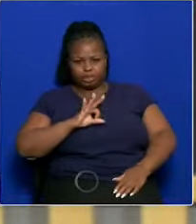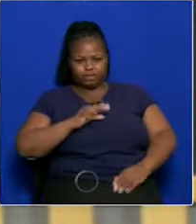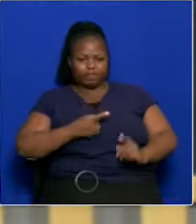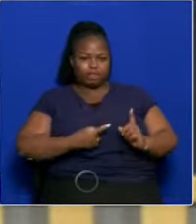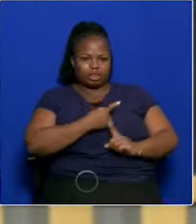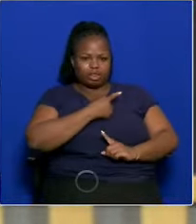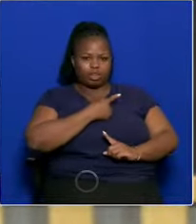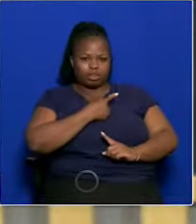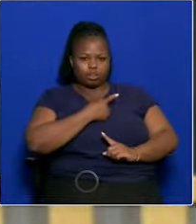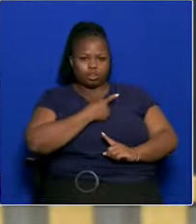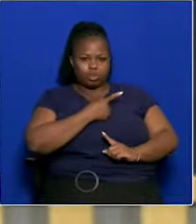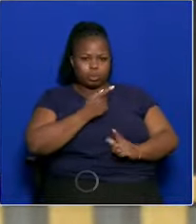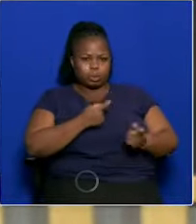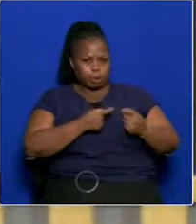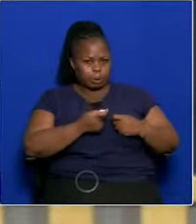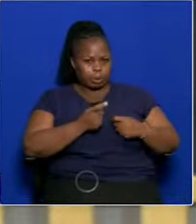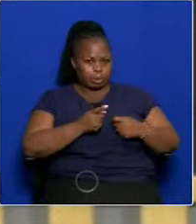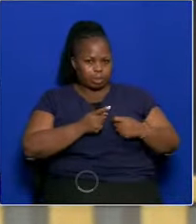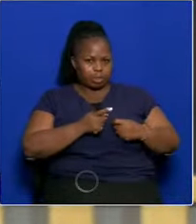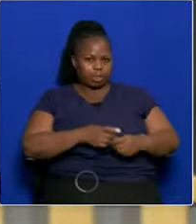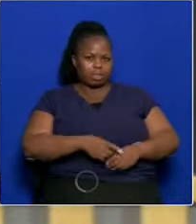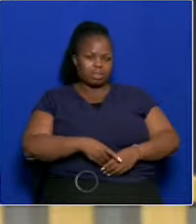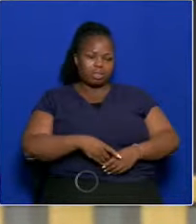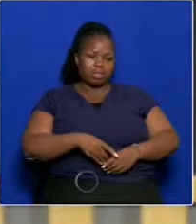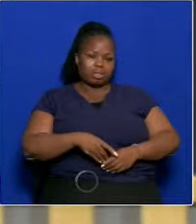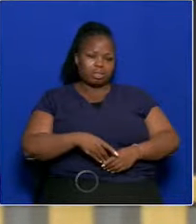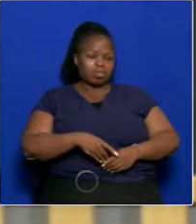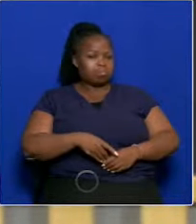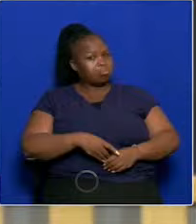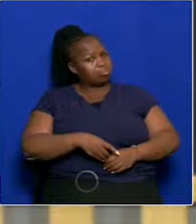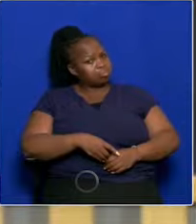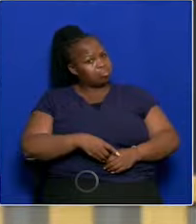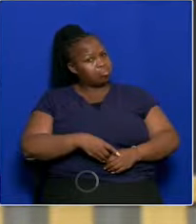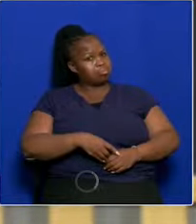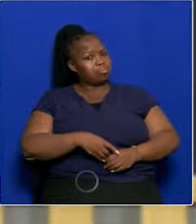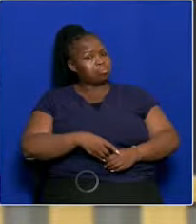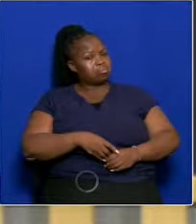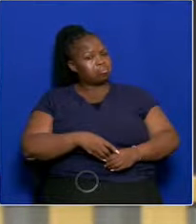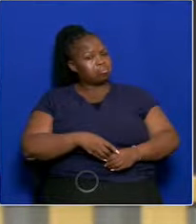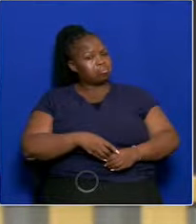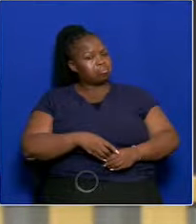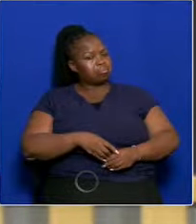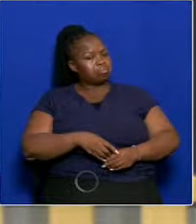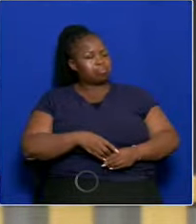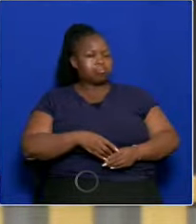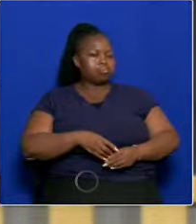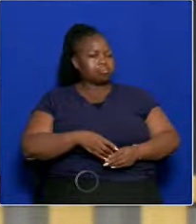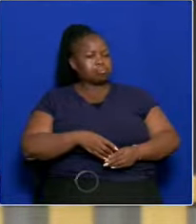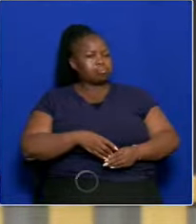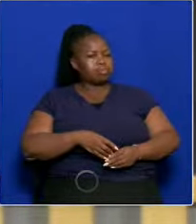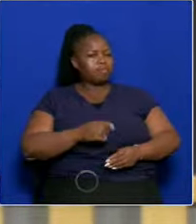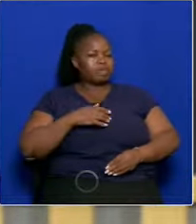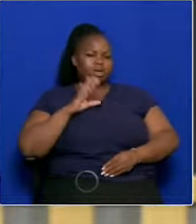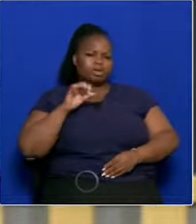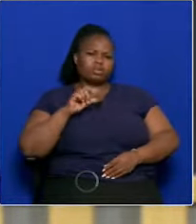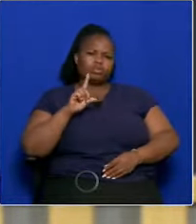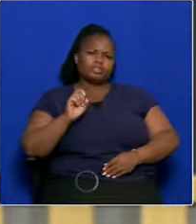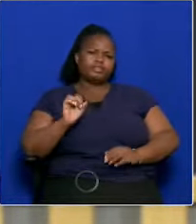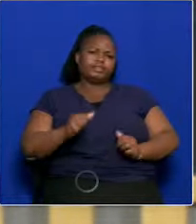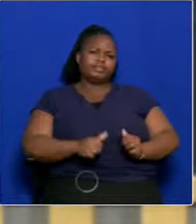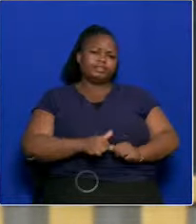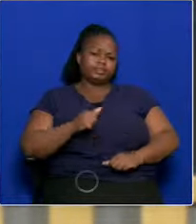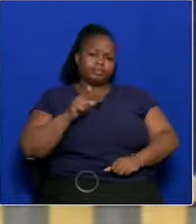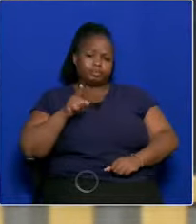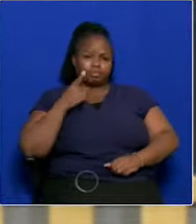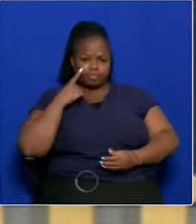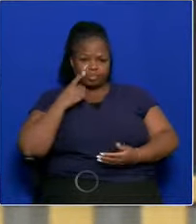transaction. It's quite, maybe let me ask a question first. When you testified last week,